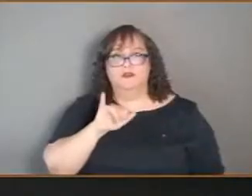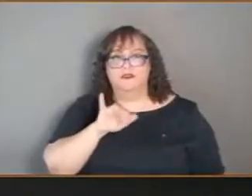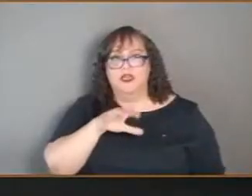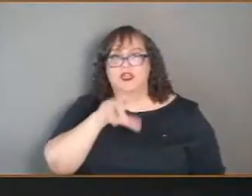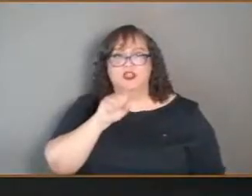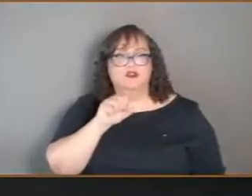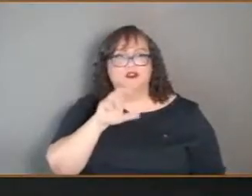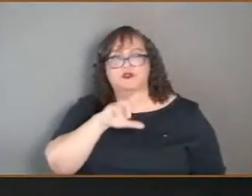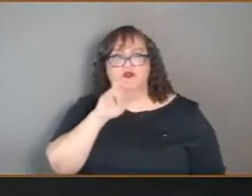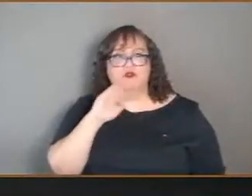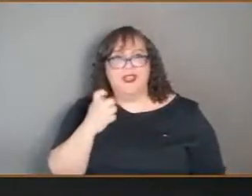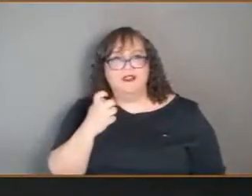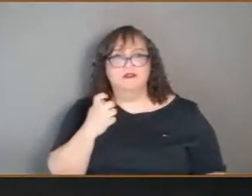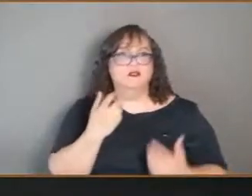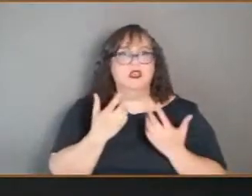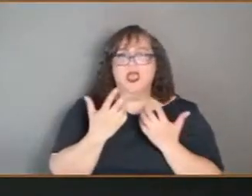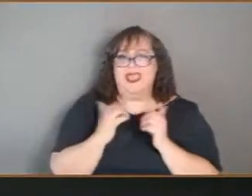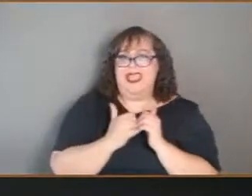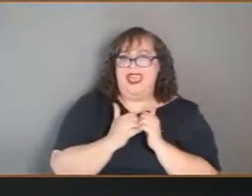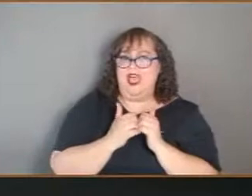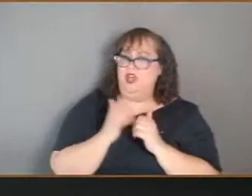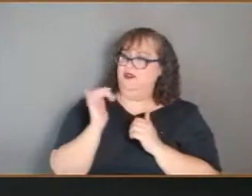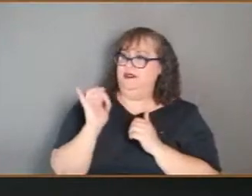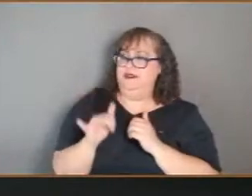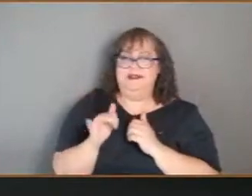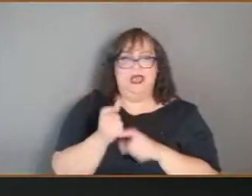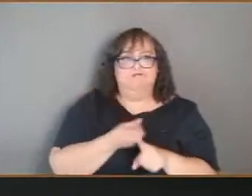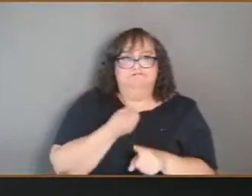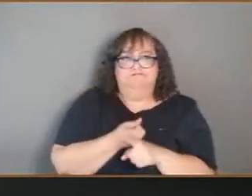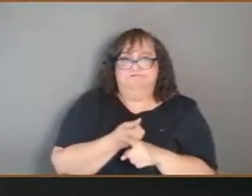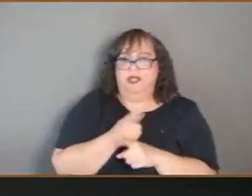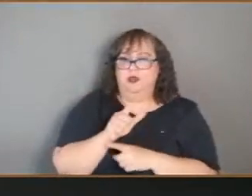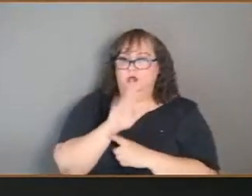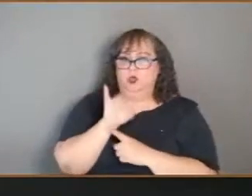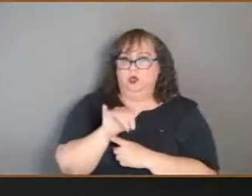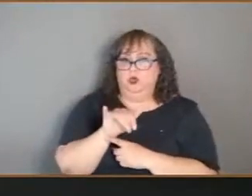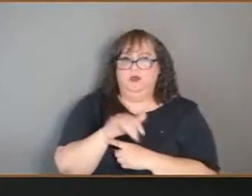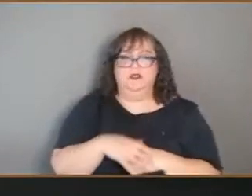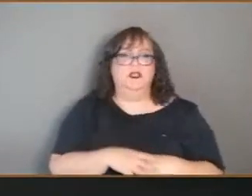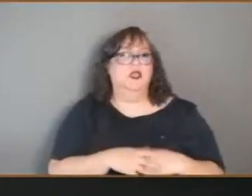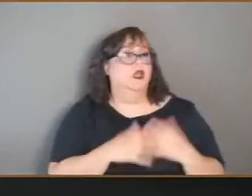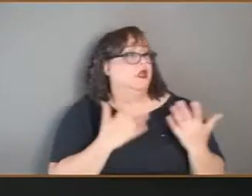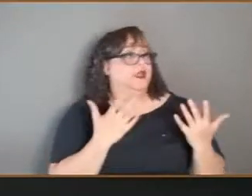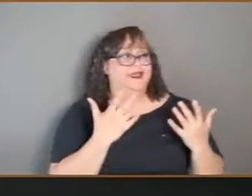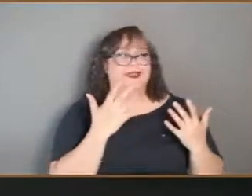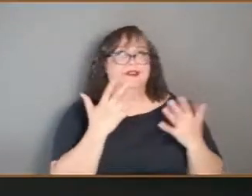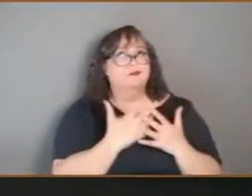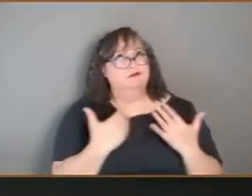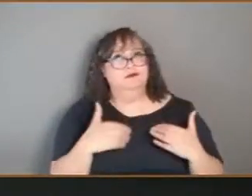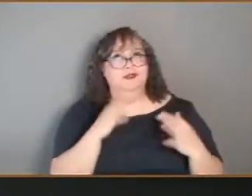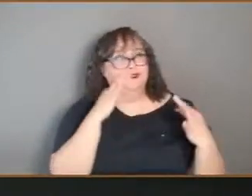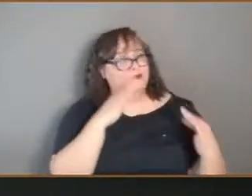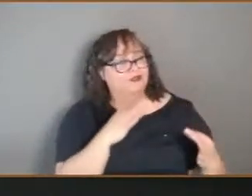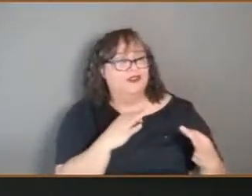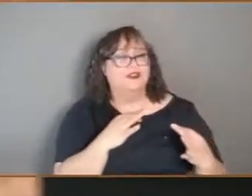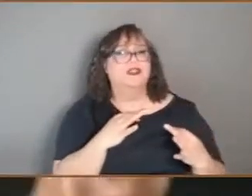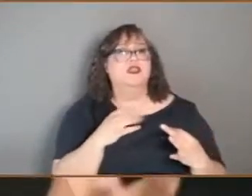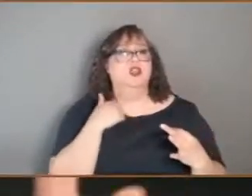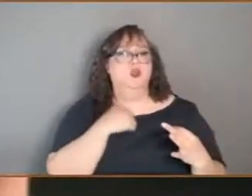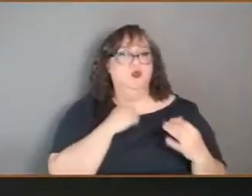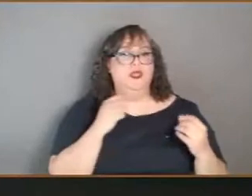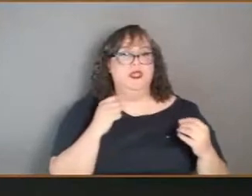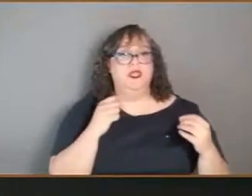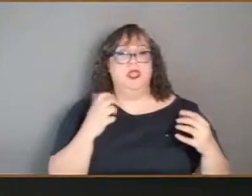every mission builds on what's come before it, and we'll be able to put the Jovian Trojan asteroids into a context of